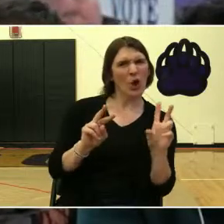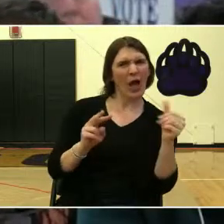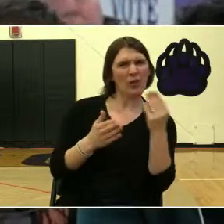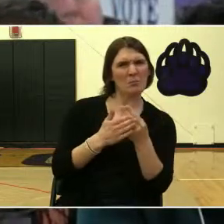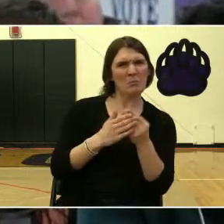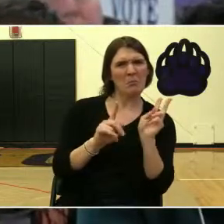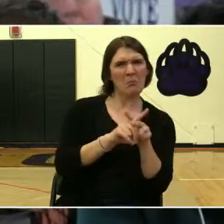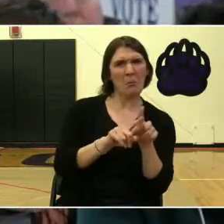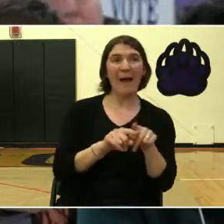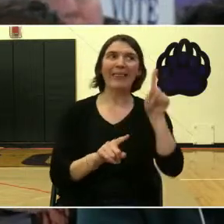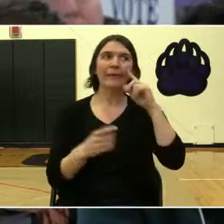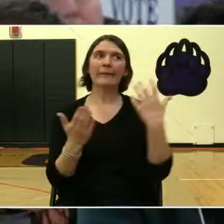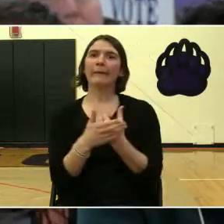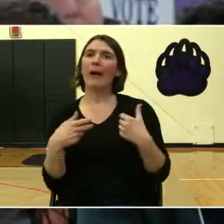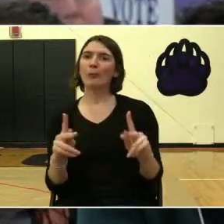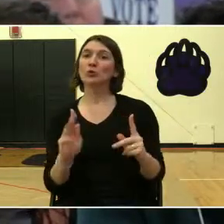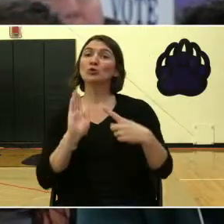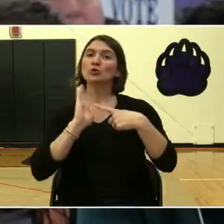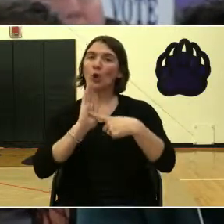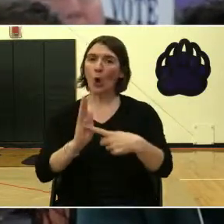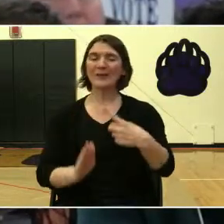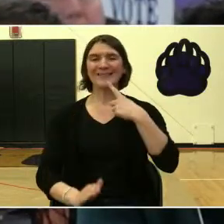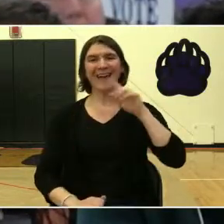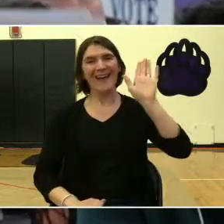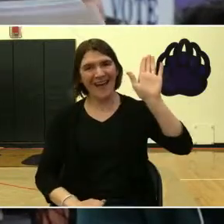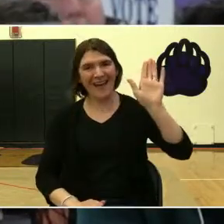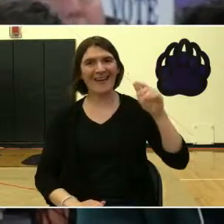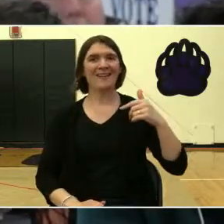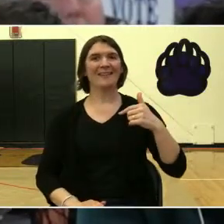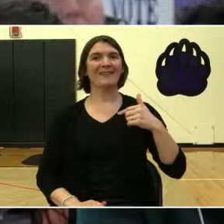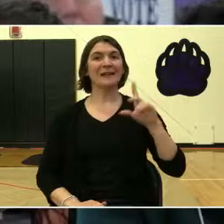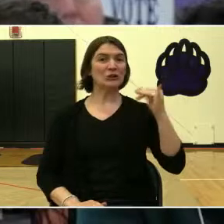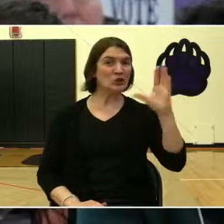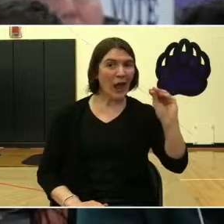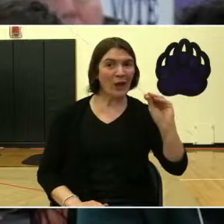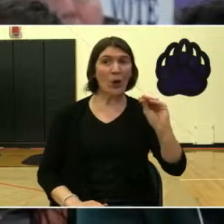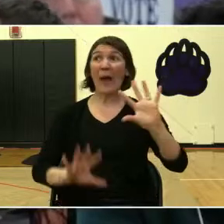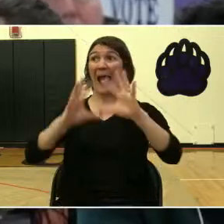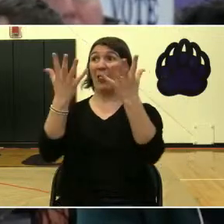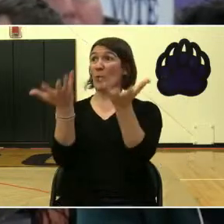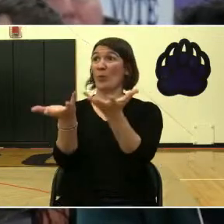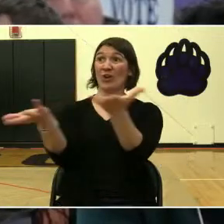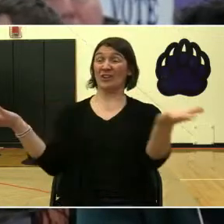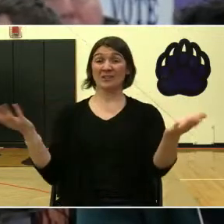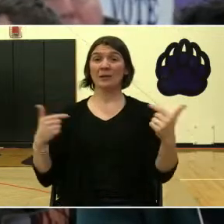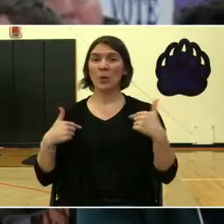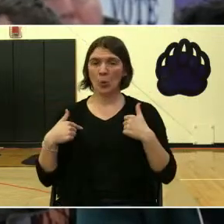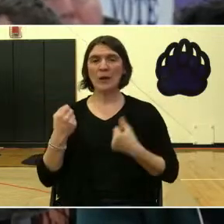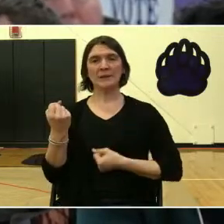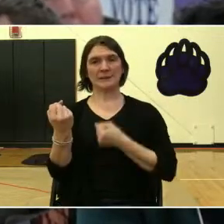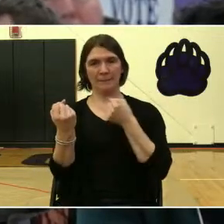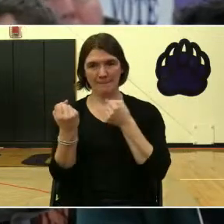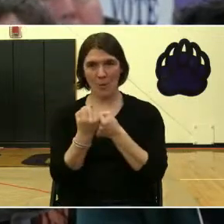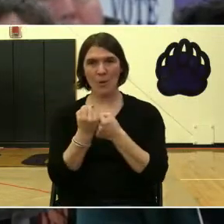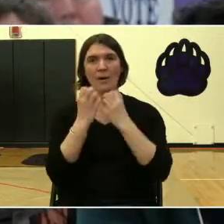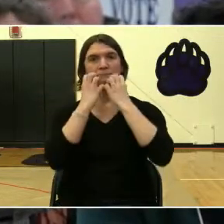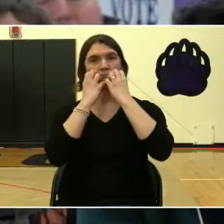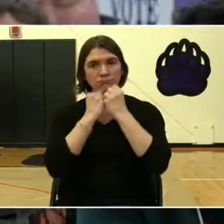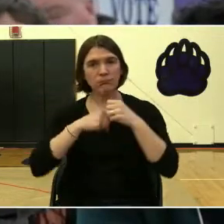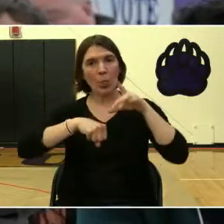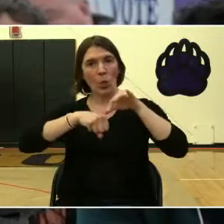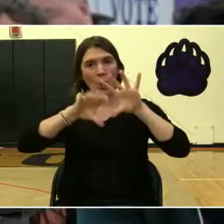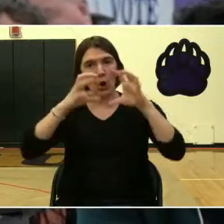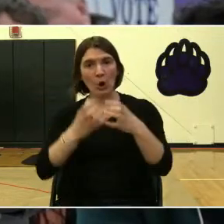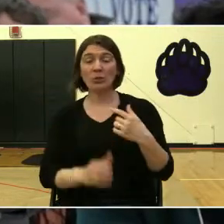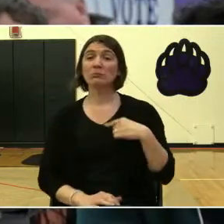I think this is an opportunity to say to uh Jango and to the world that we take